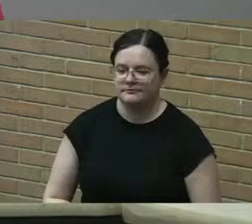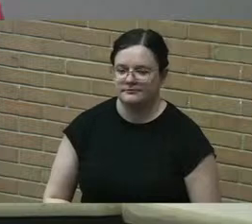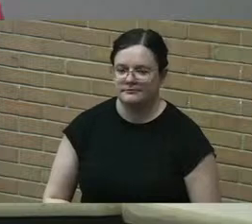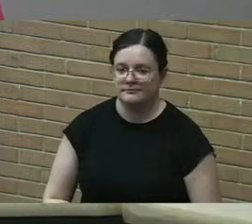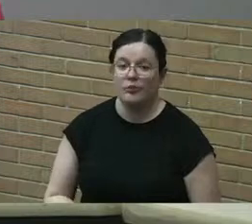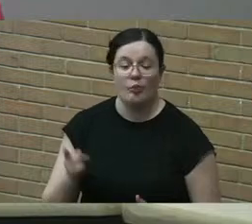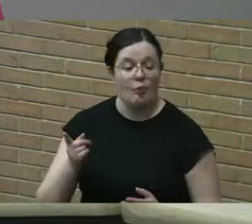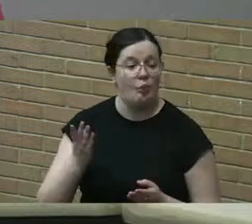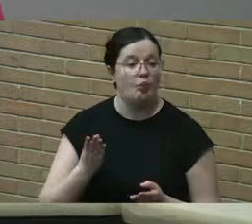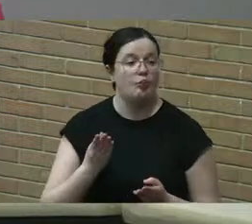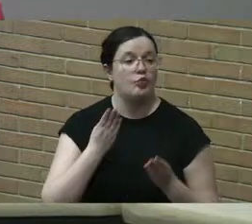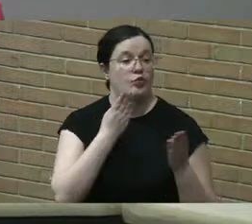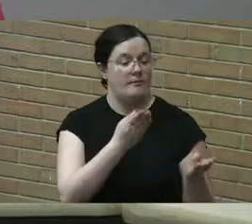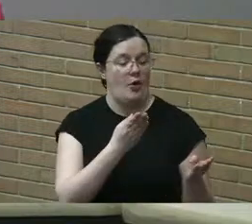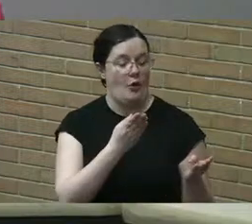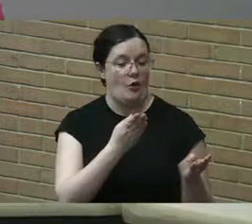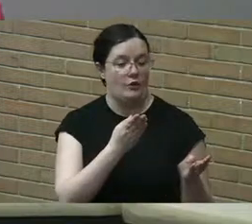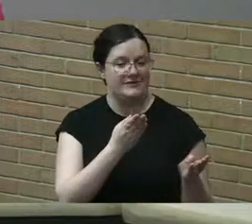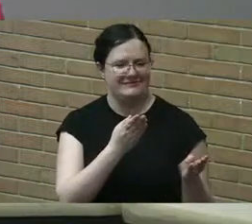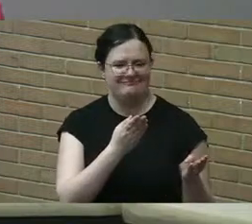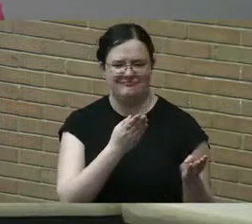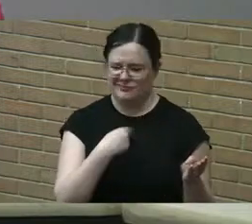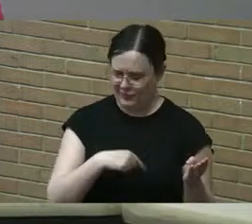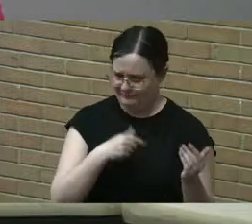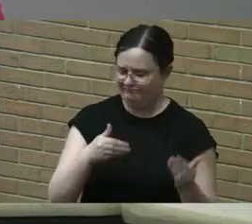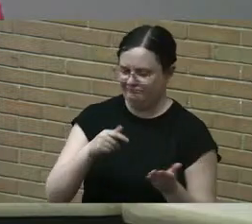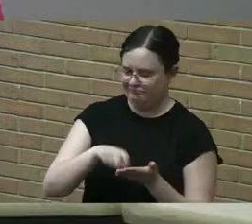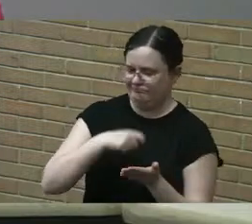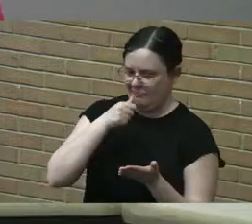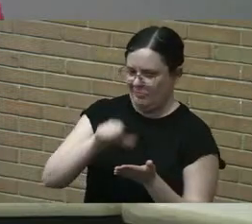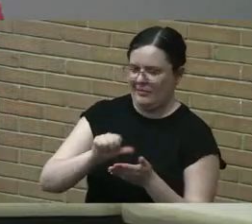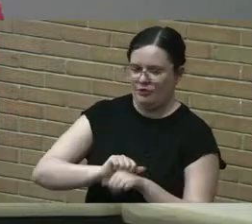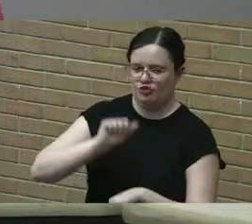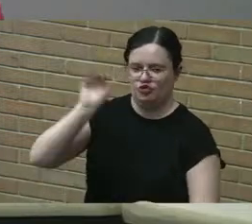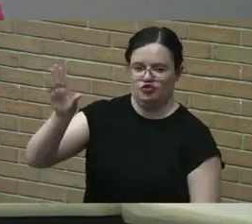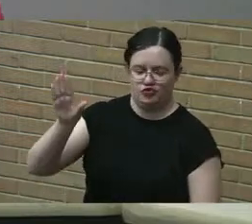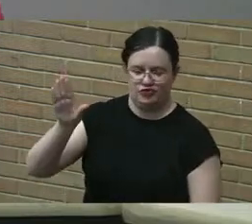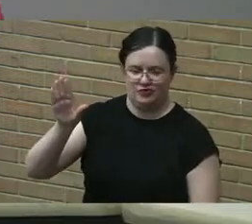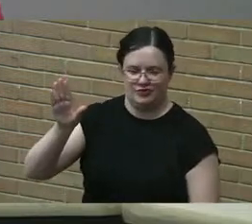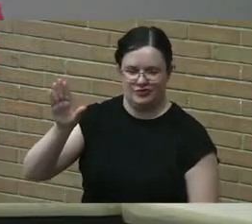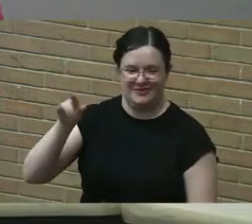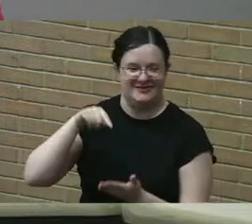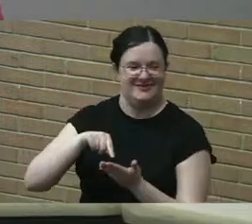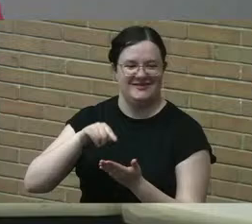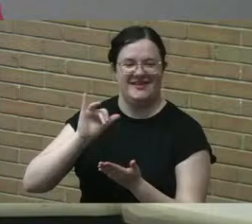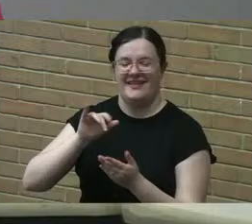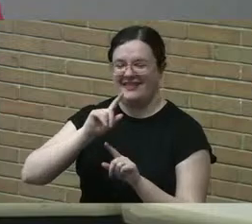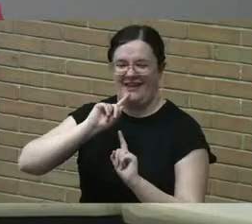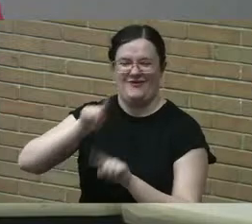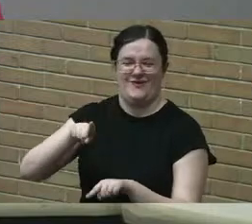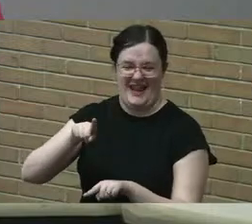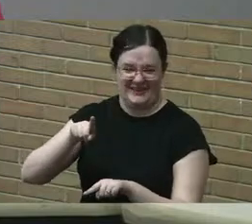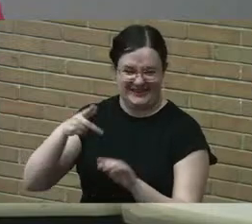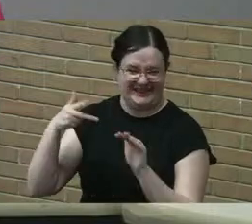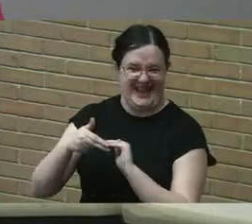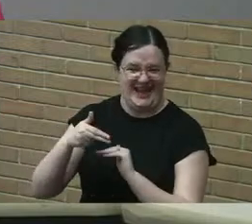proposed submitting a letter that would react against the resulting cuts to the CEC